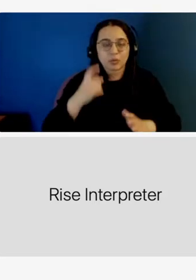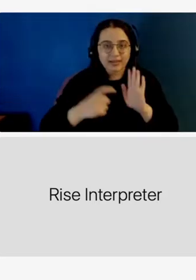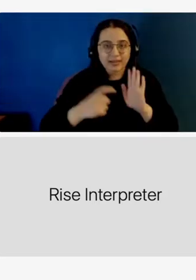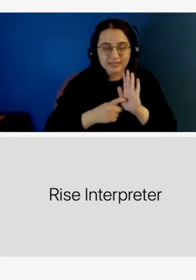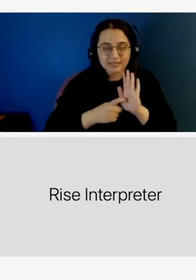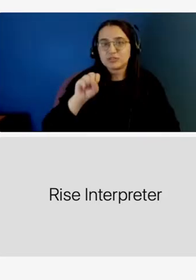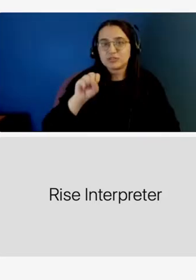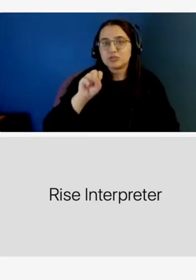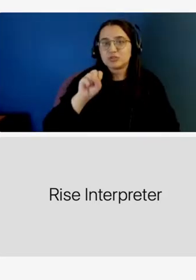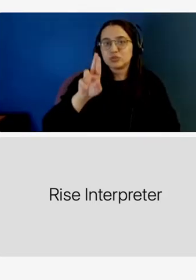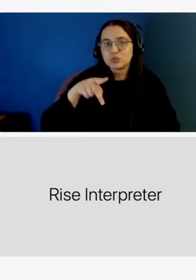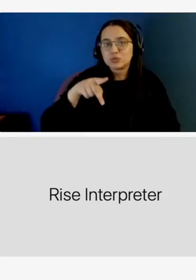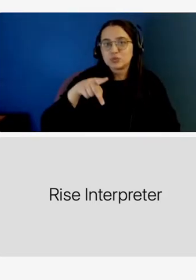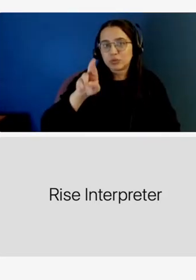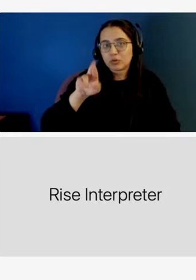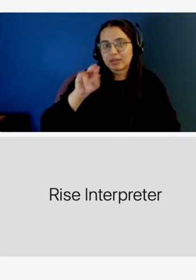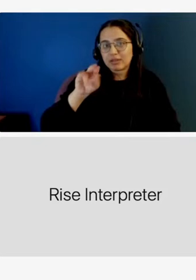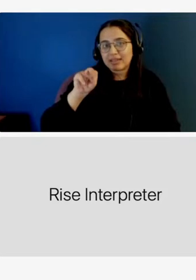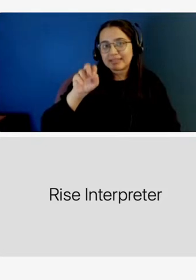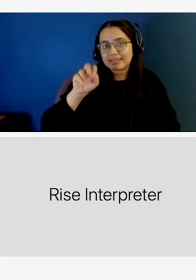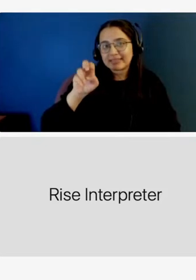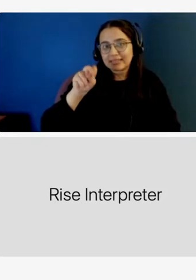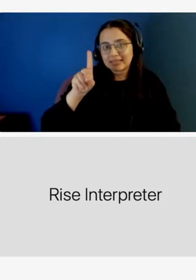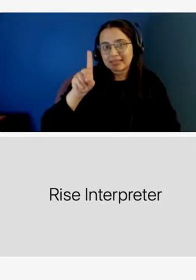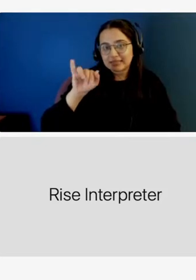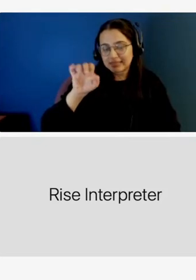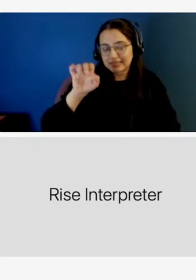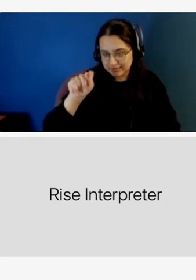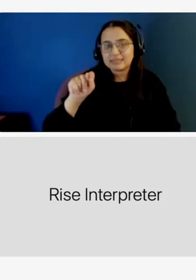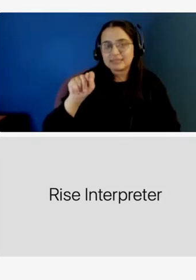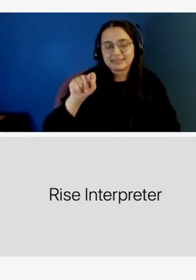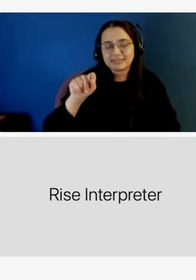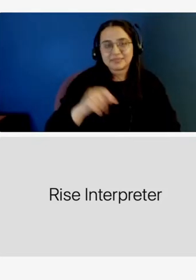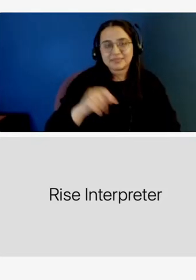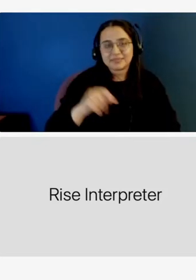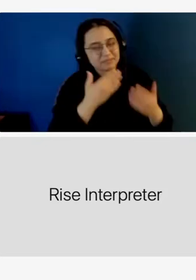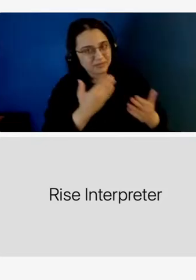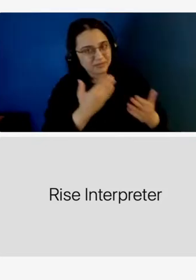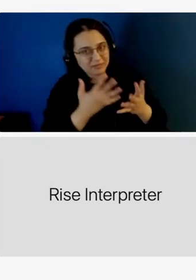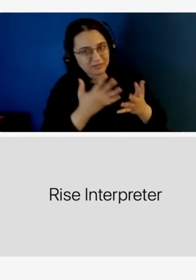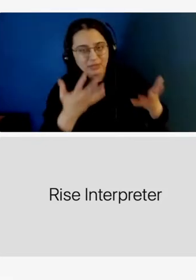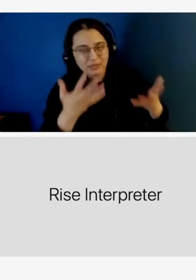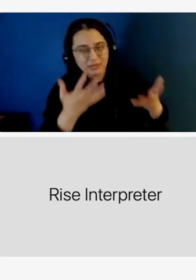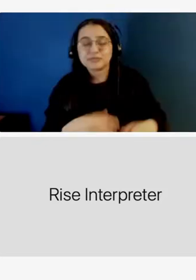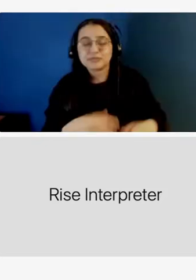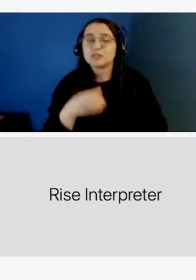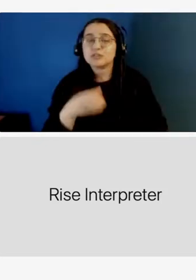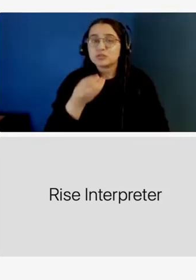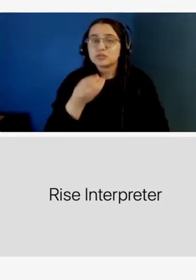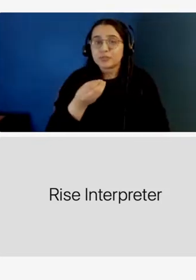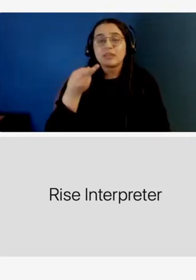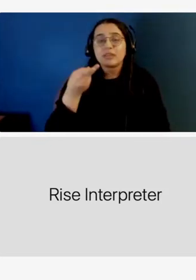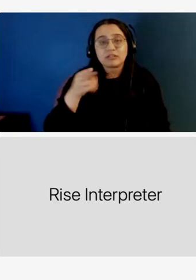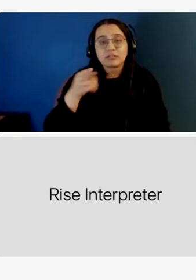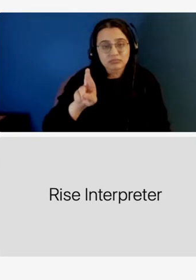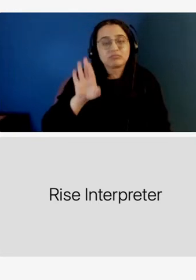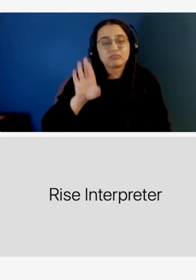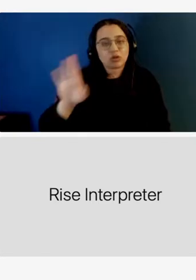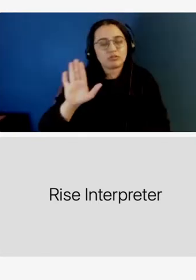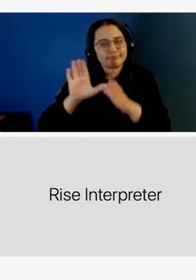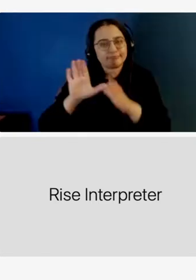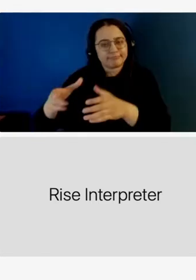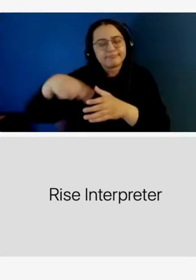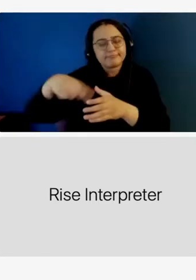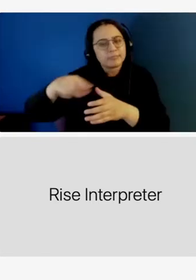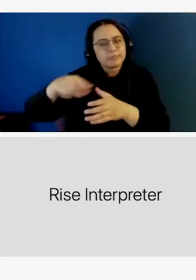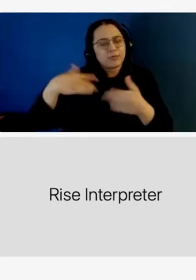Thank you. Thank you very much. So the Human Resources Division is extremely honored to congratulate and celebrate our